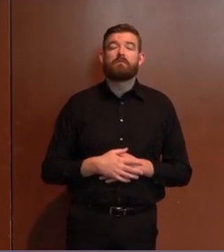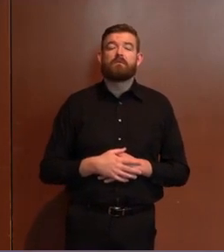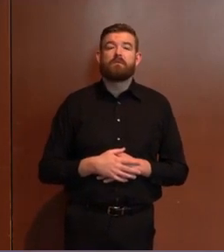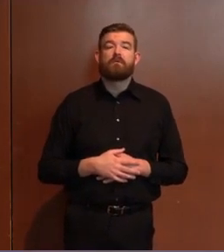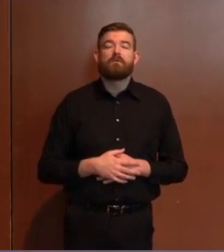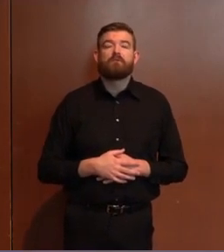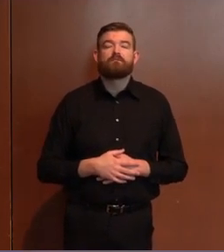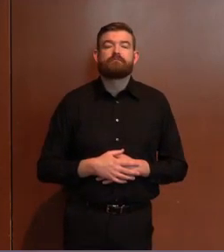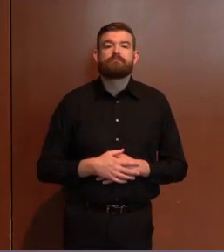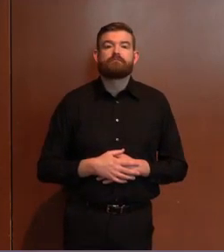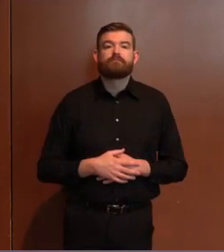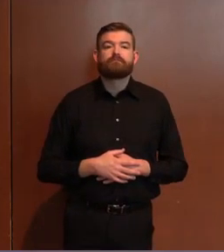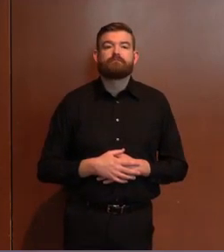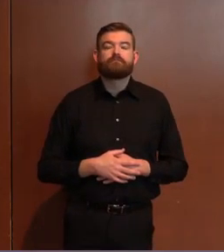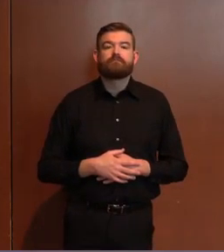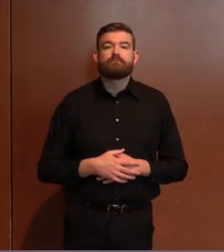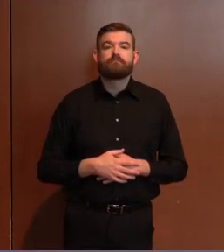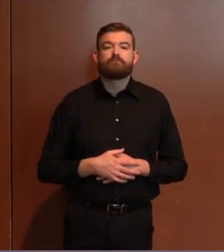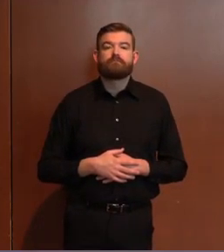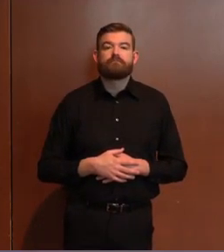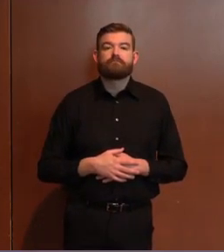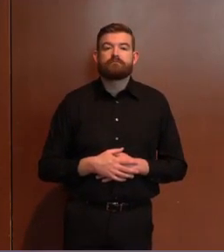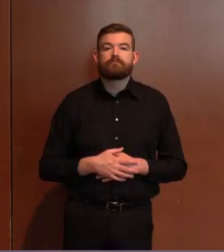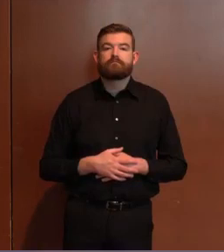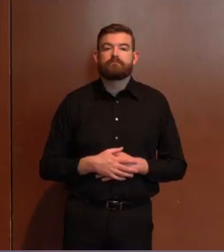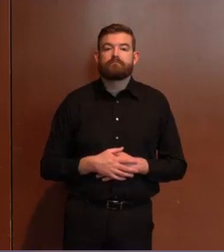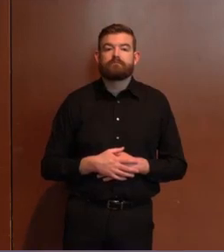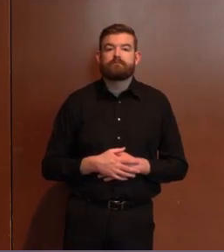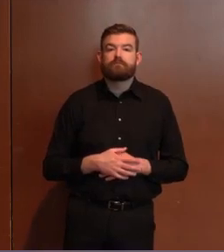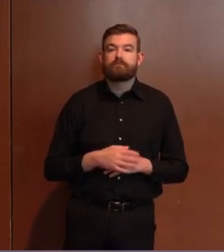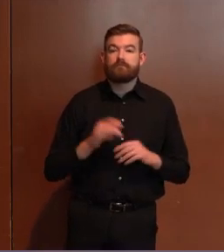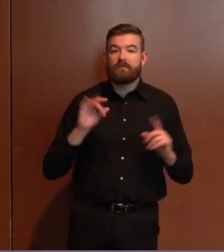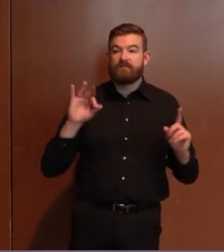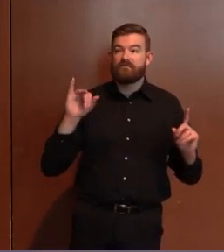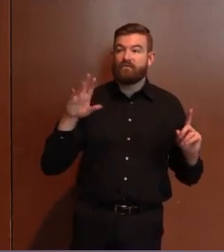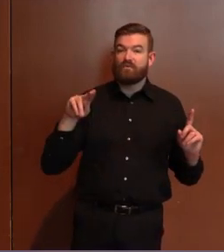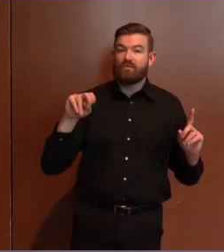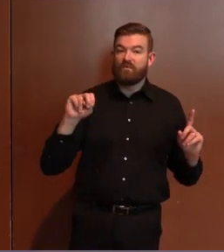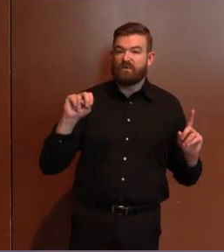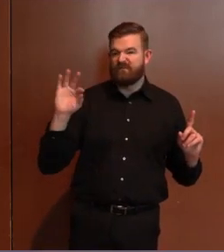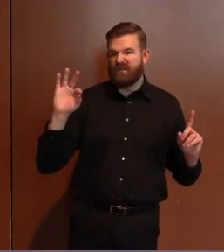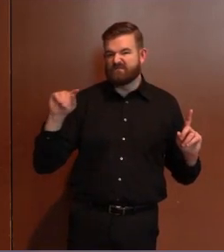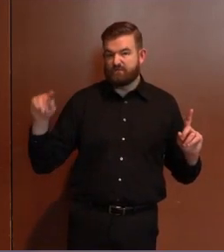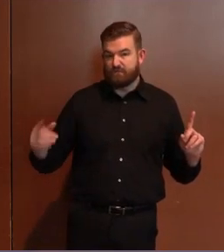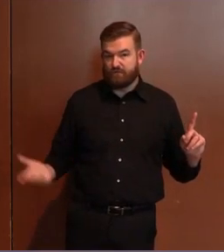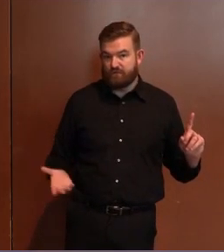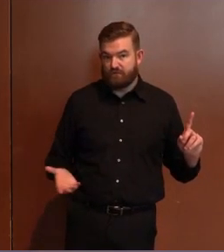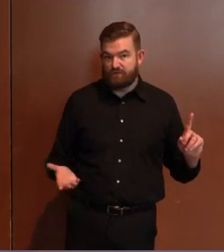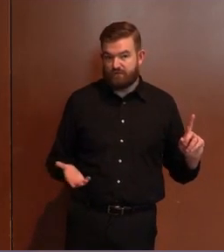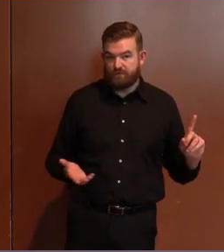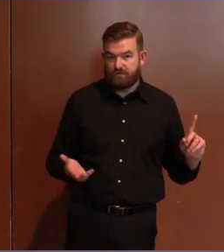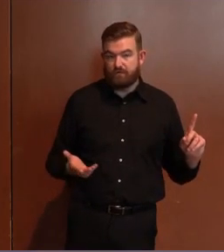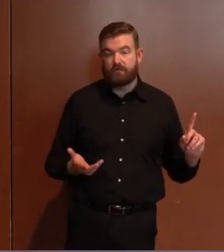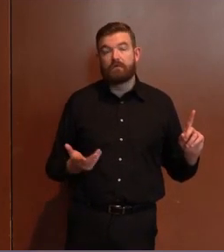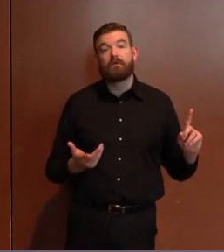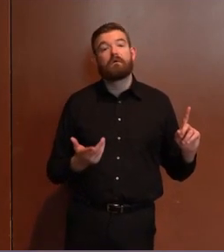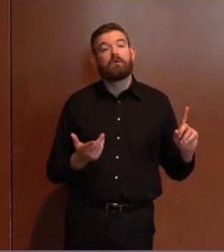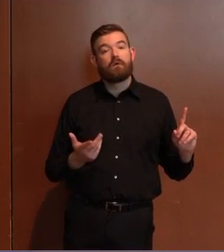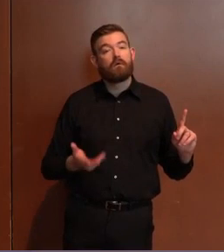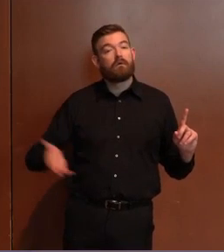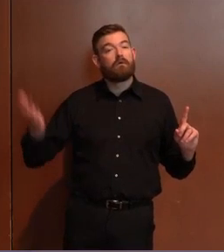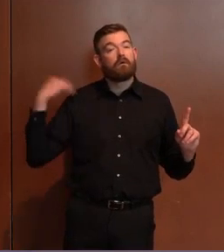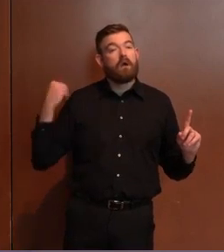If Joe Fiordaliso were here, I would say something wise guyish like Joe was here for the 1918 pandemic, and he'll give his comments on